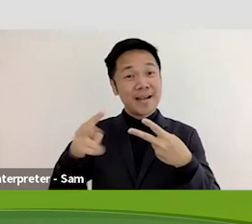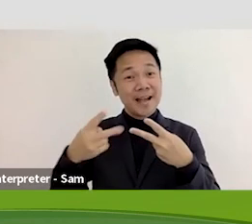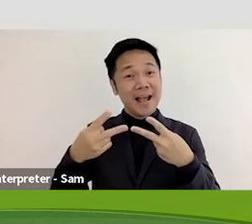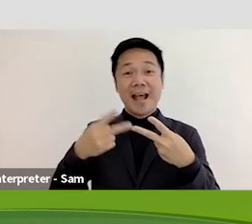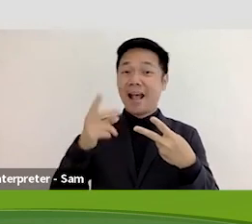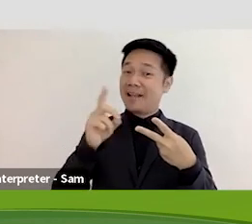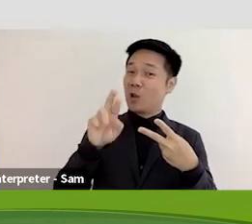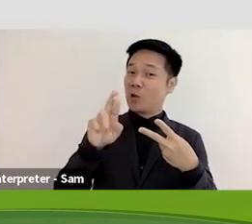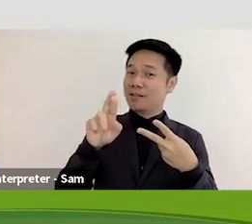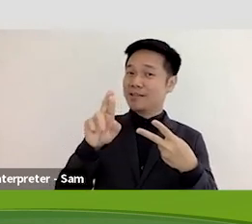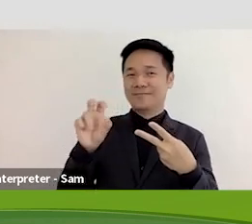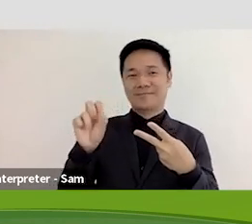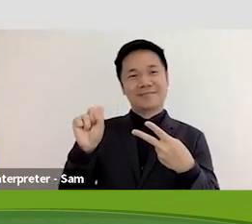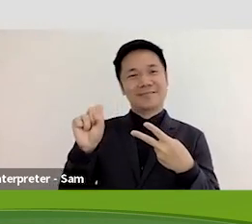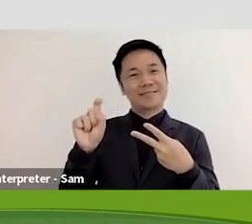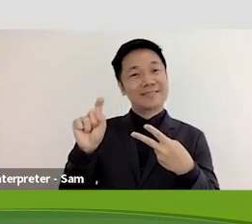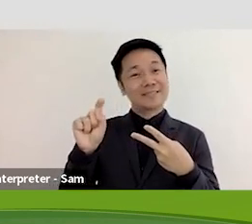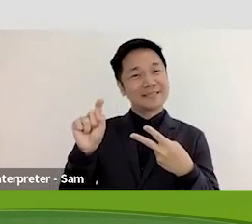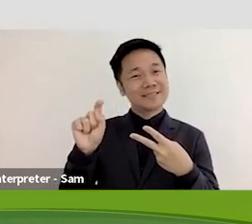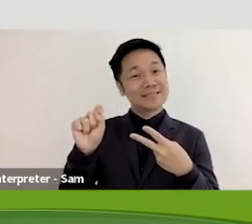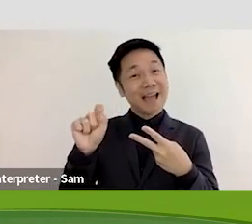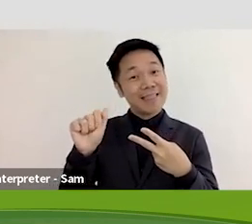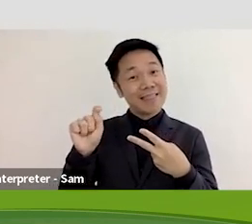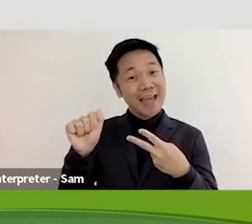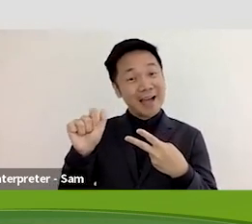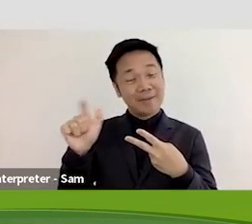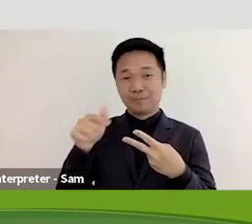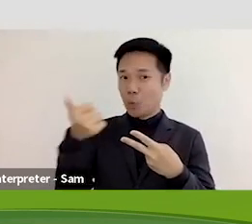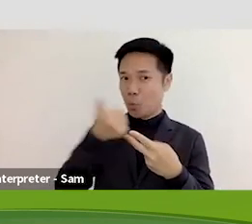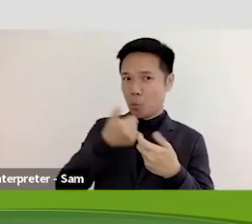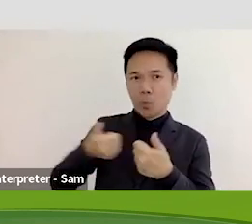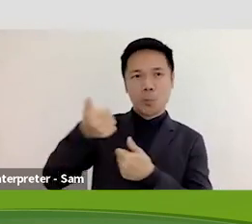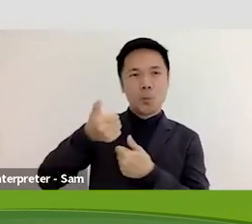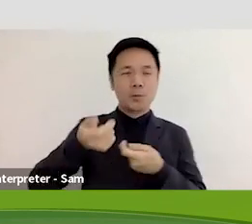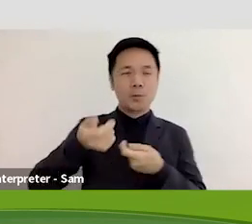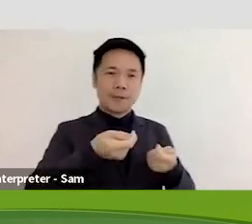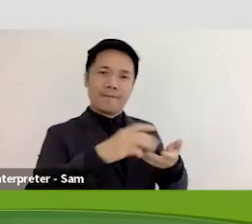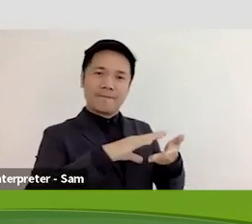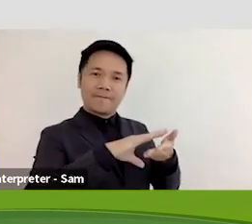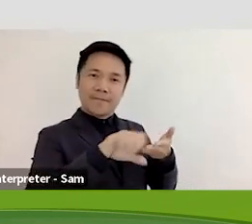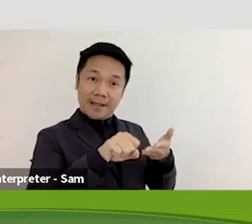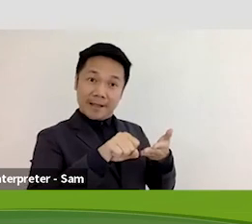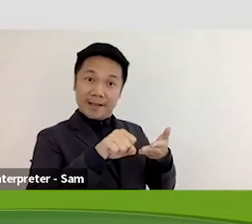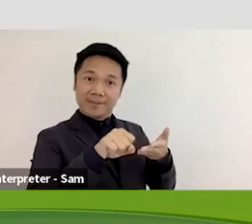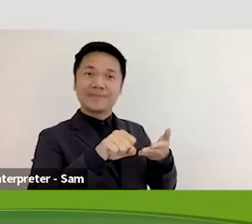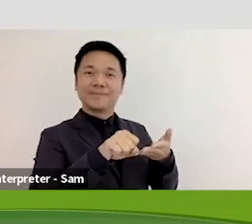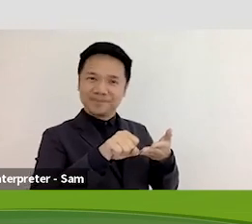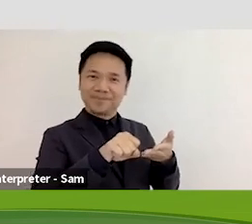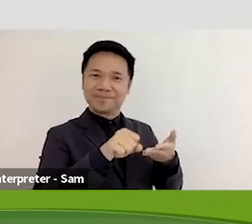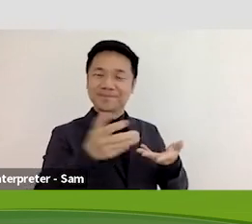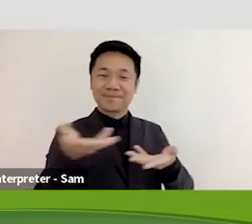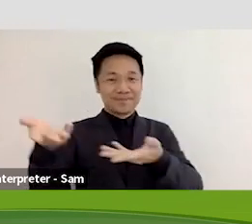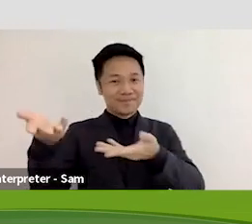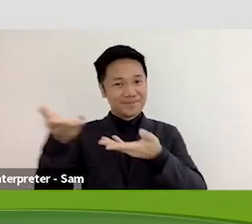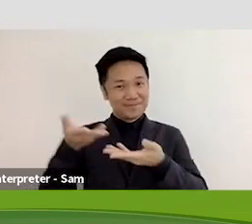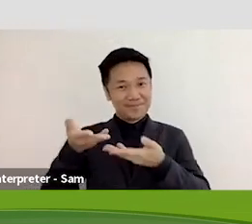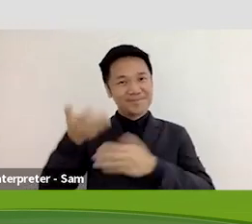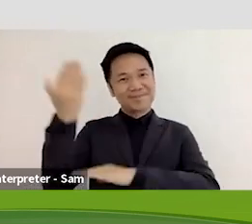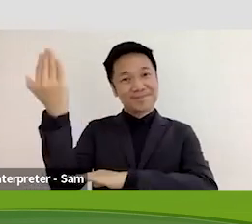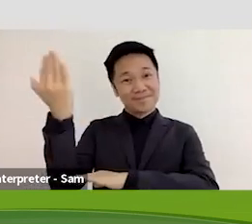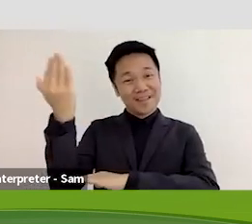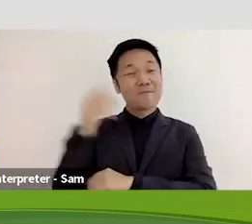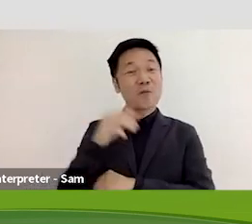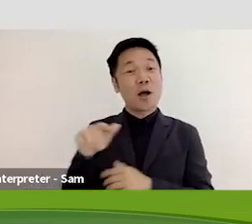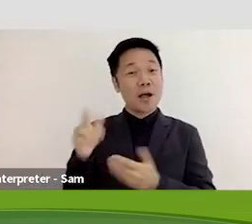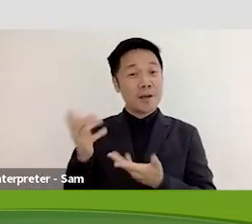Srinivas Tata, Director of the Social Development Division of the United Nations Economic and Social Commission for Asia and the